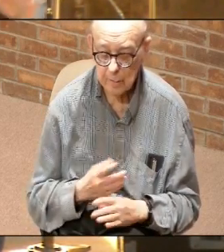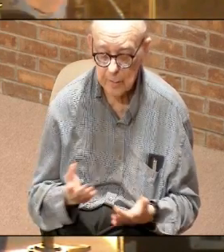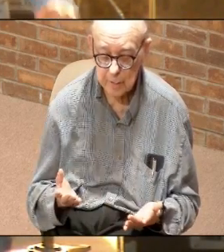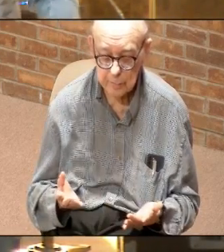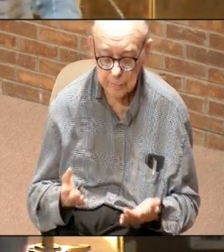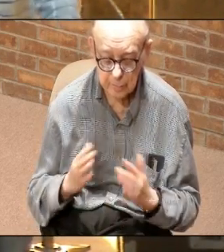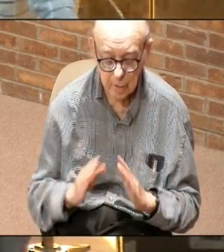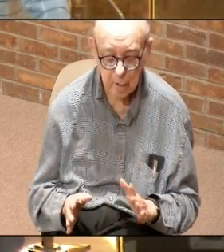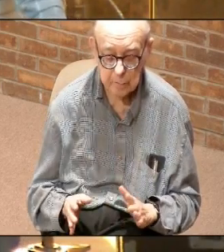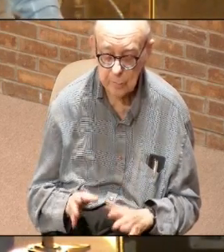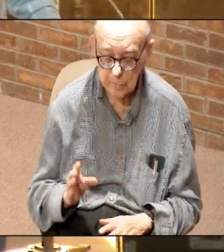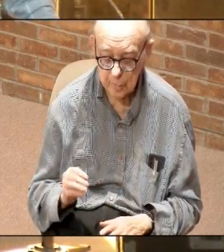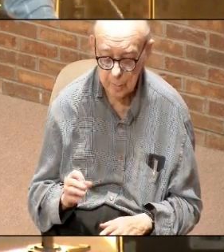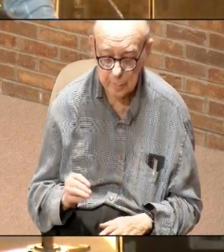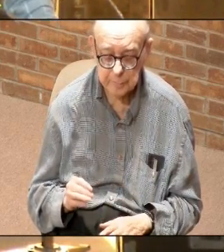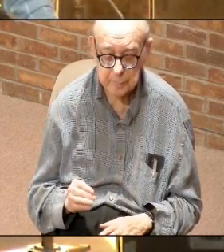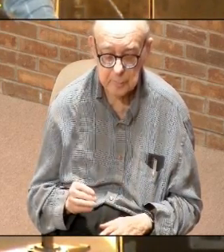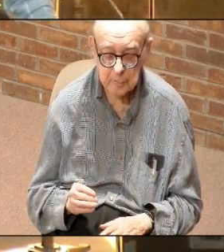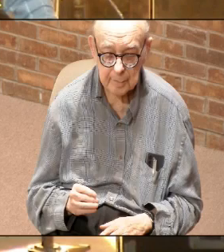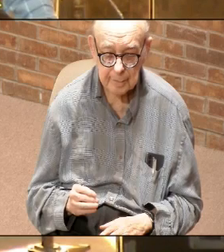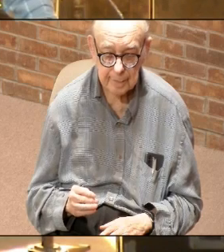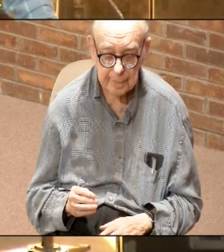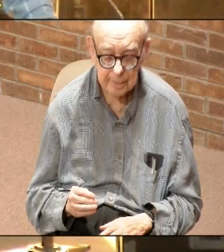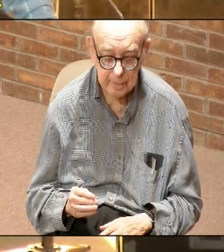gone, but